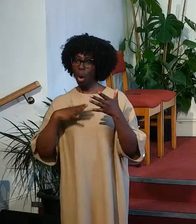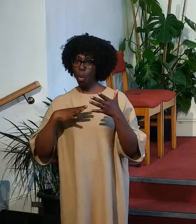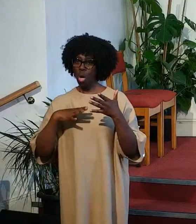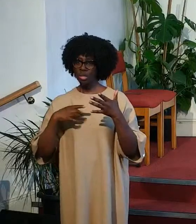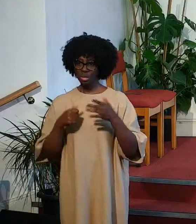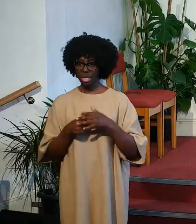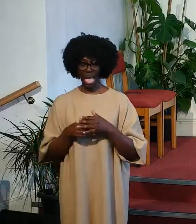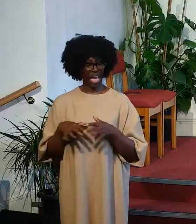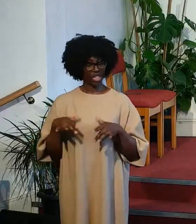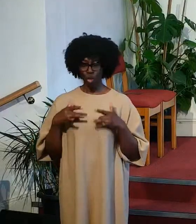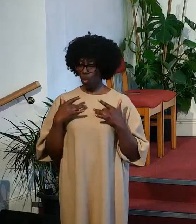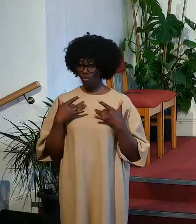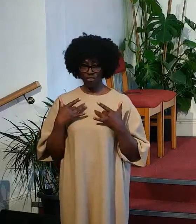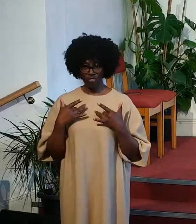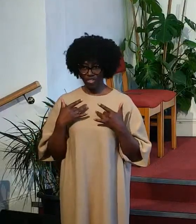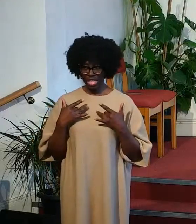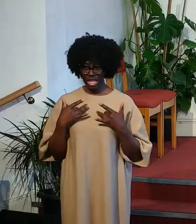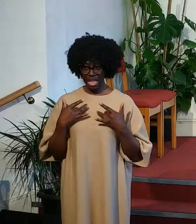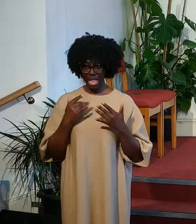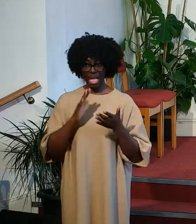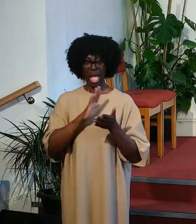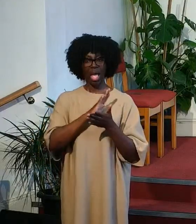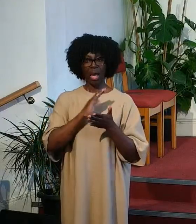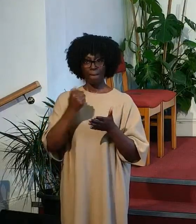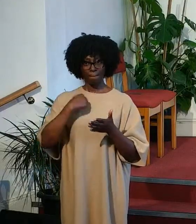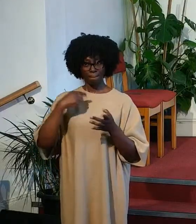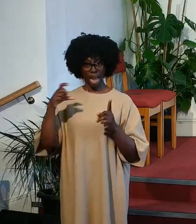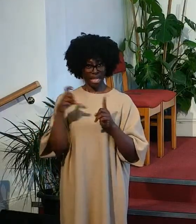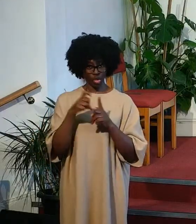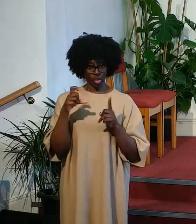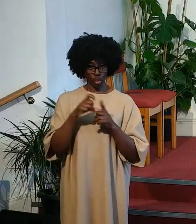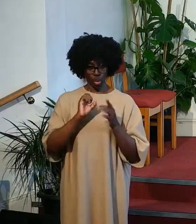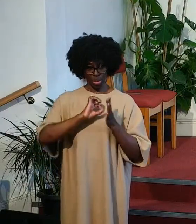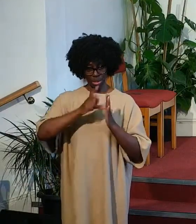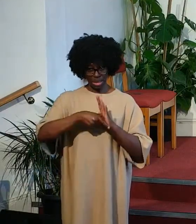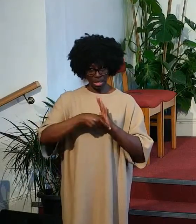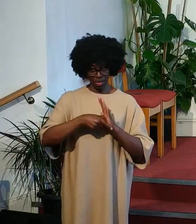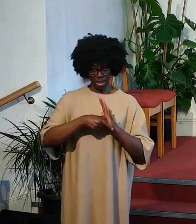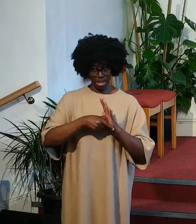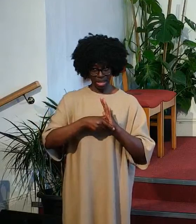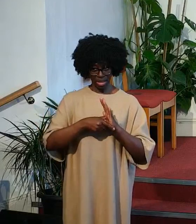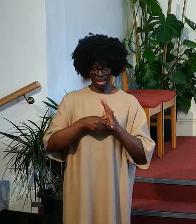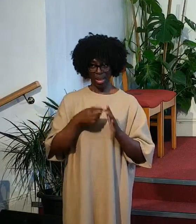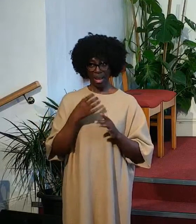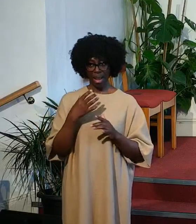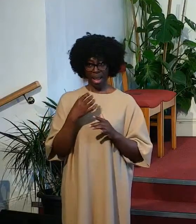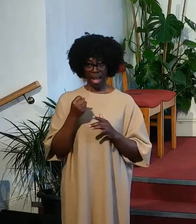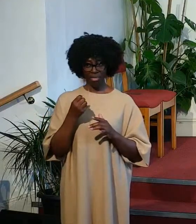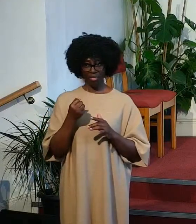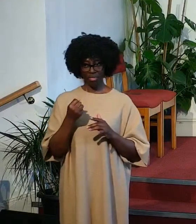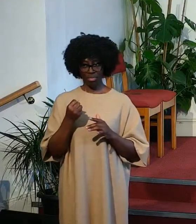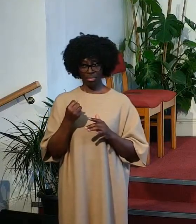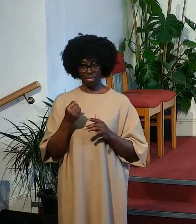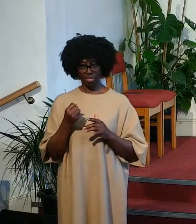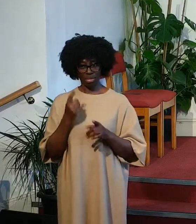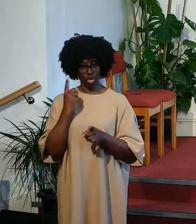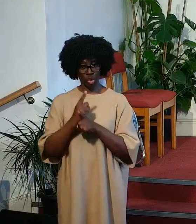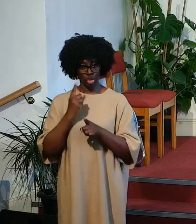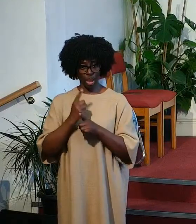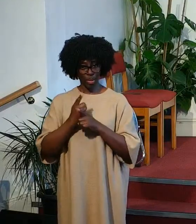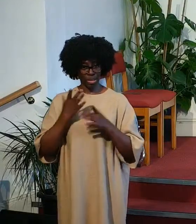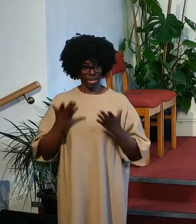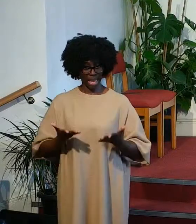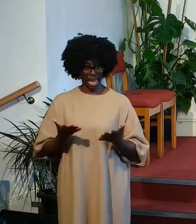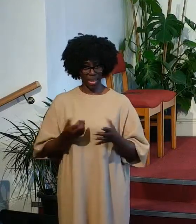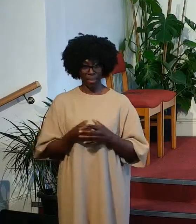really feel that Hannah's type of disability has been mentioned today. with